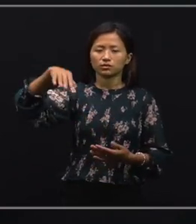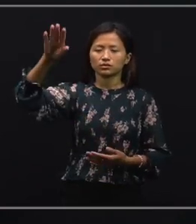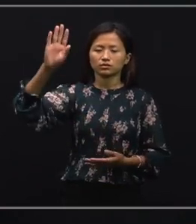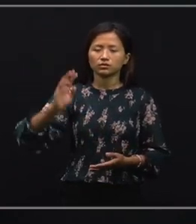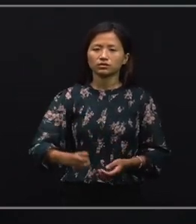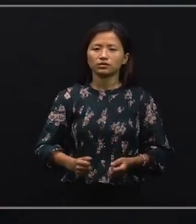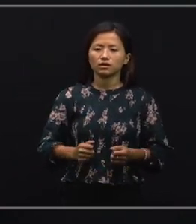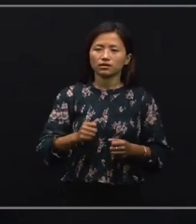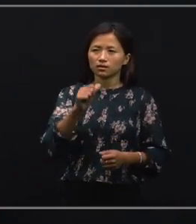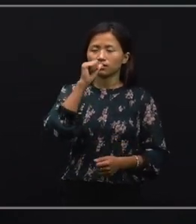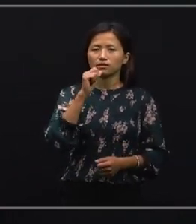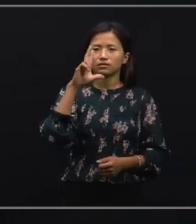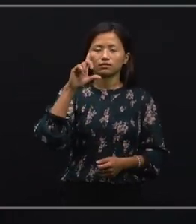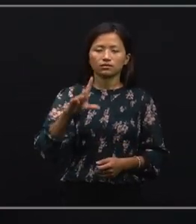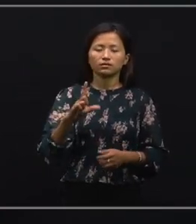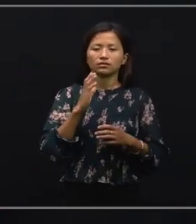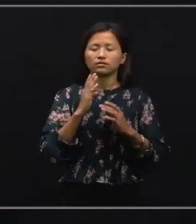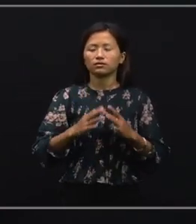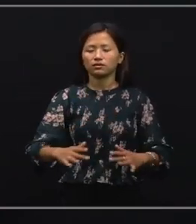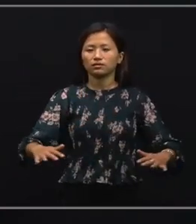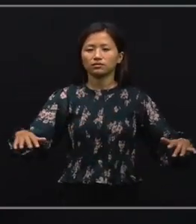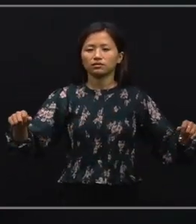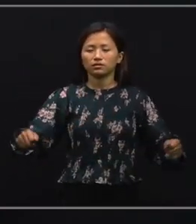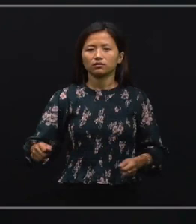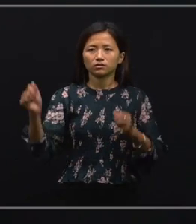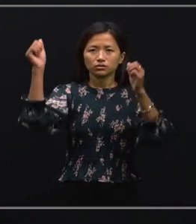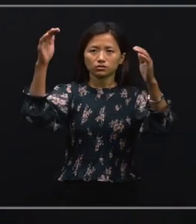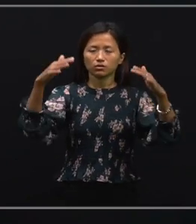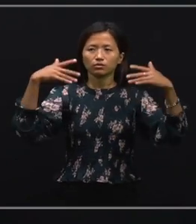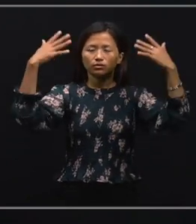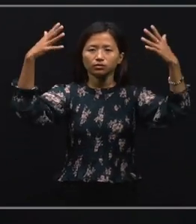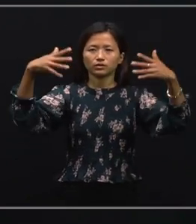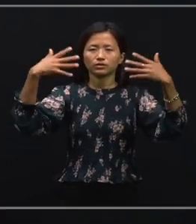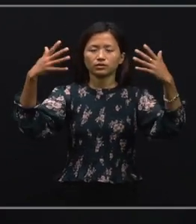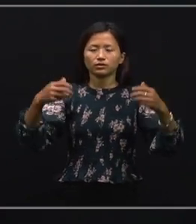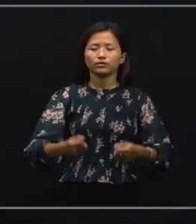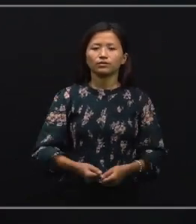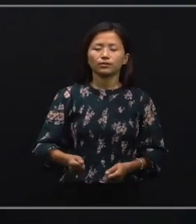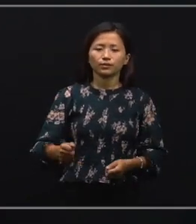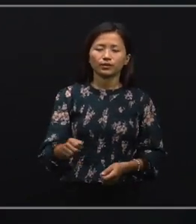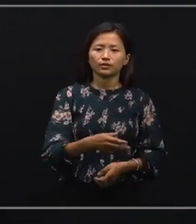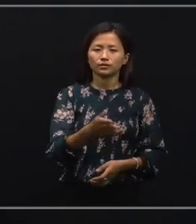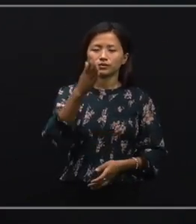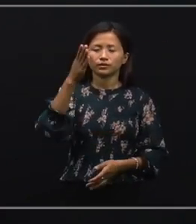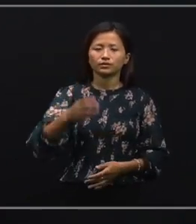lake even amidst the stormy weather. You can all imagine